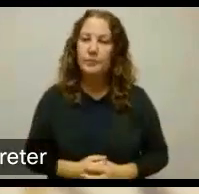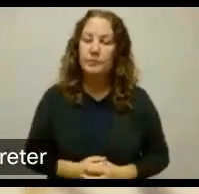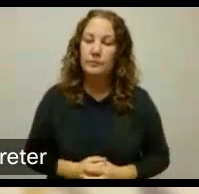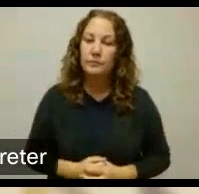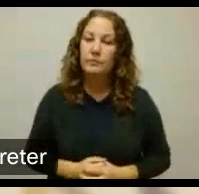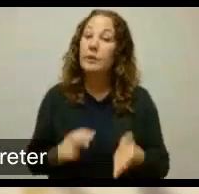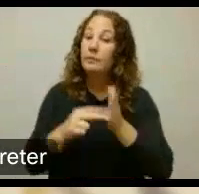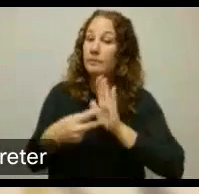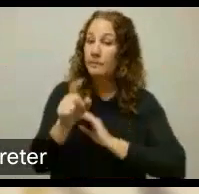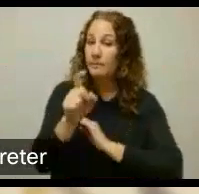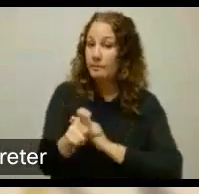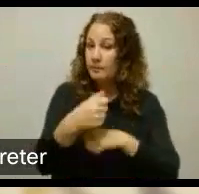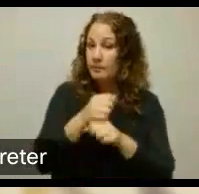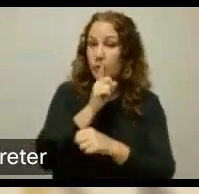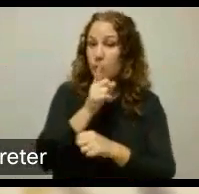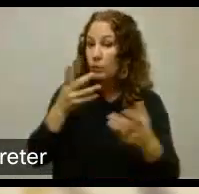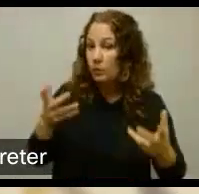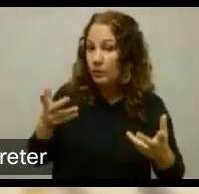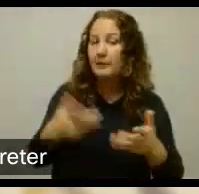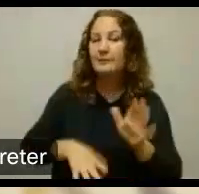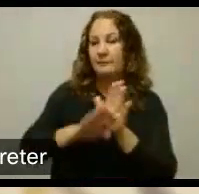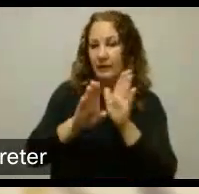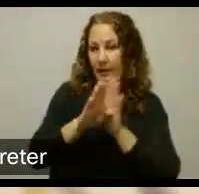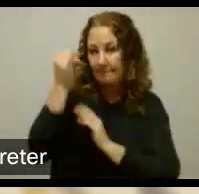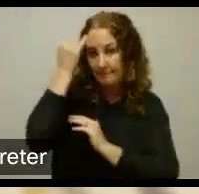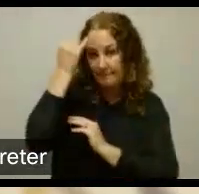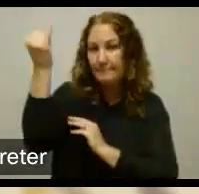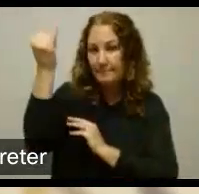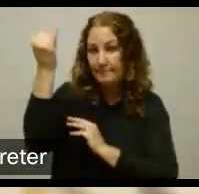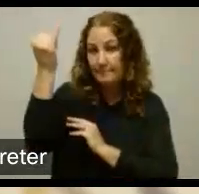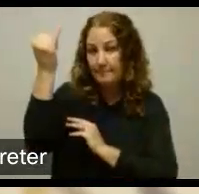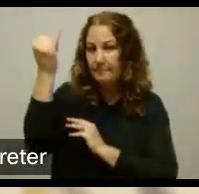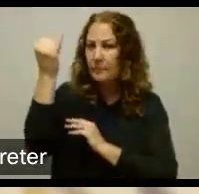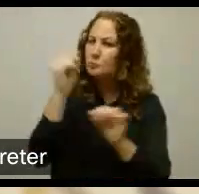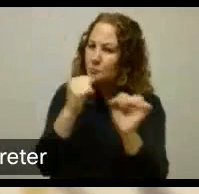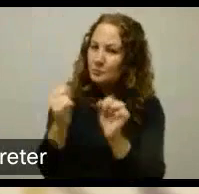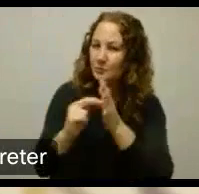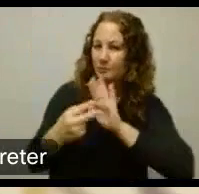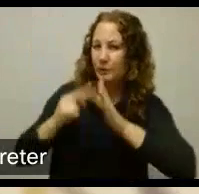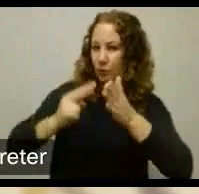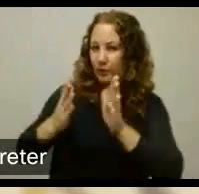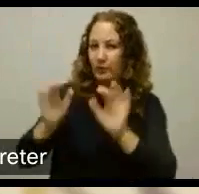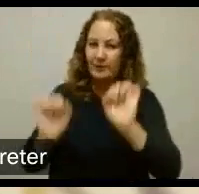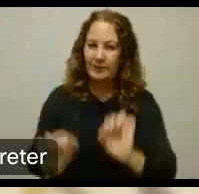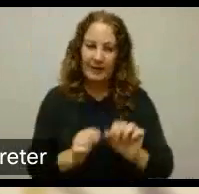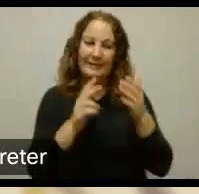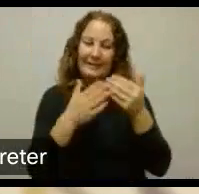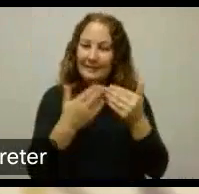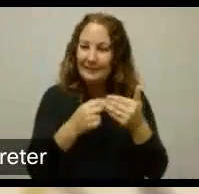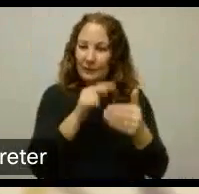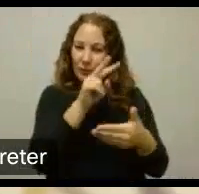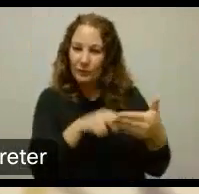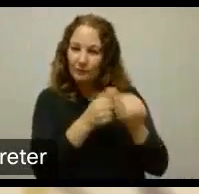So we need to ensure that we have developed our ideas enough so that our reader can find it easy to follow